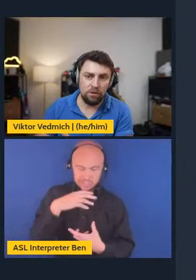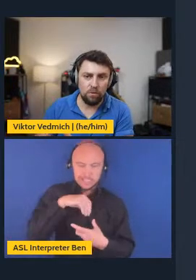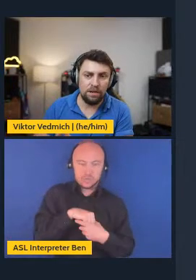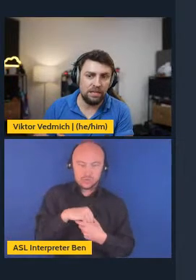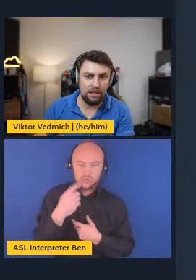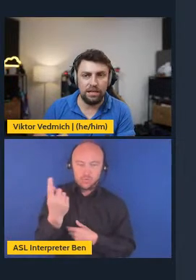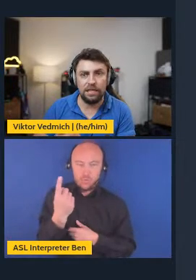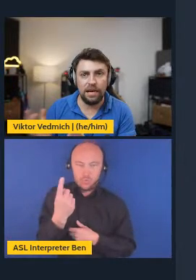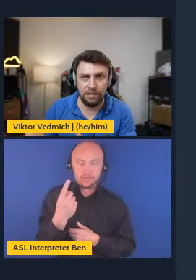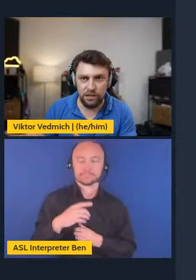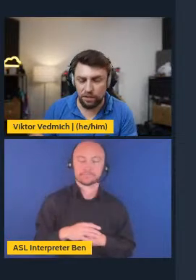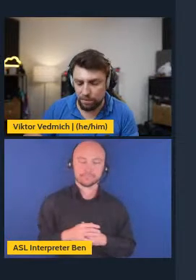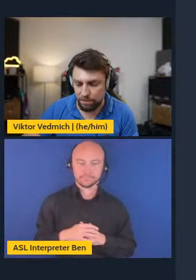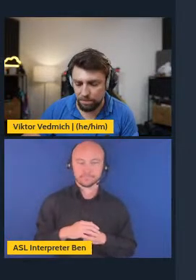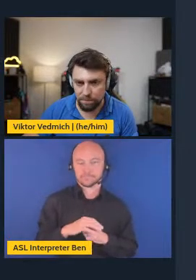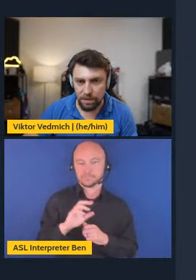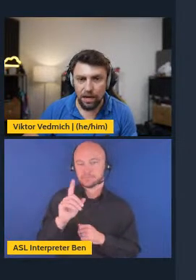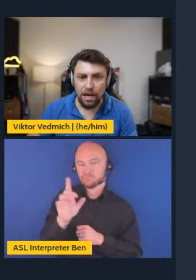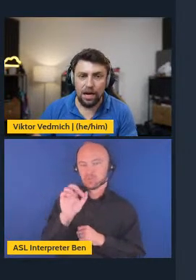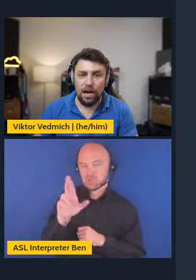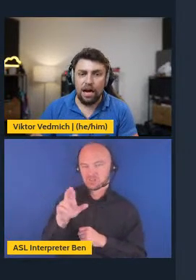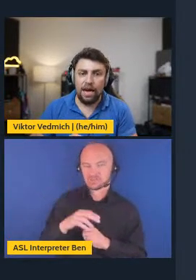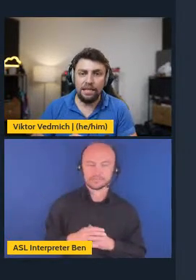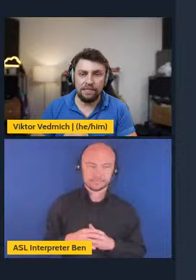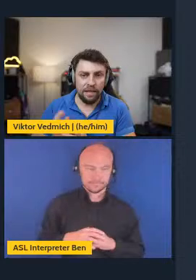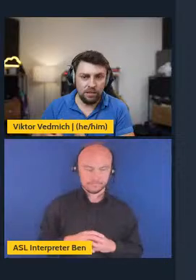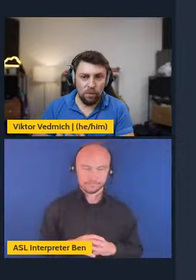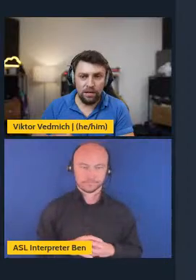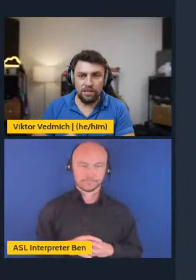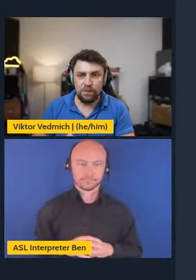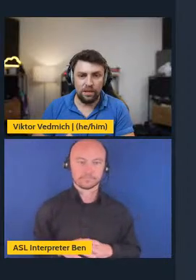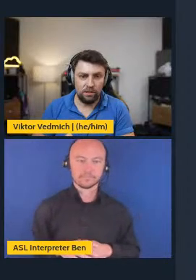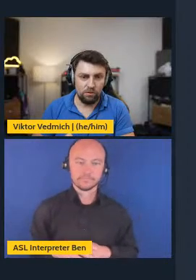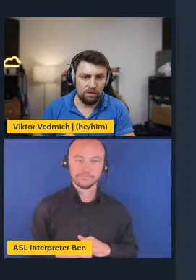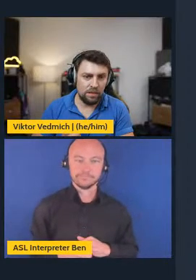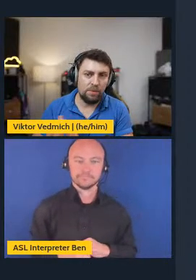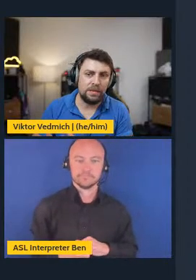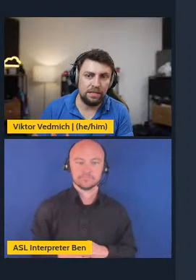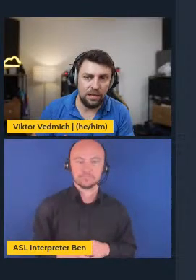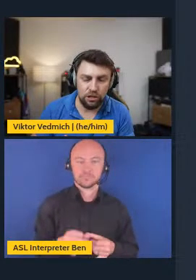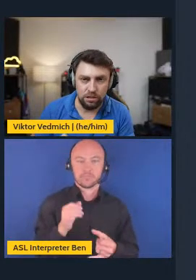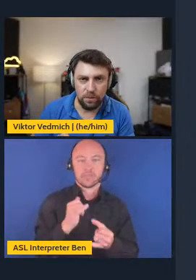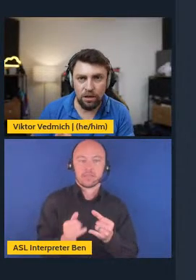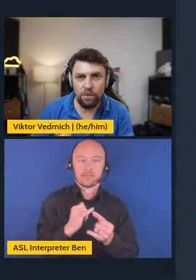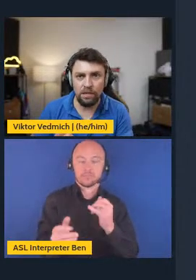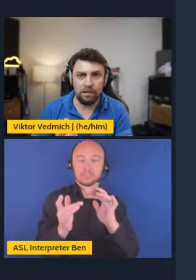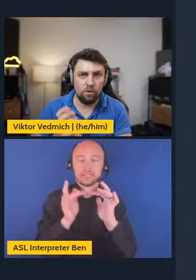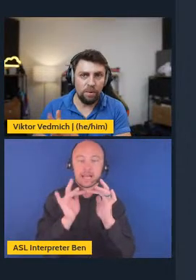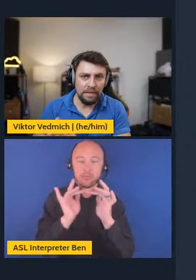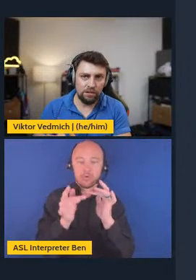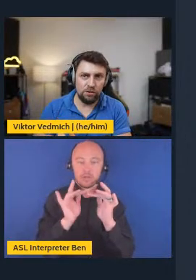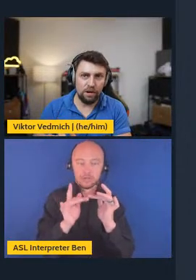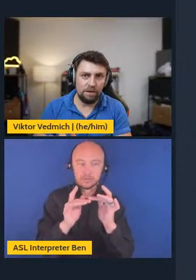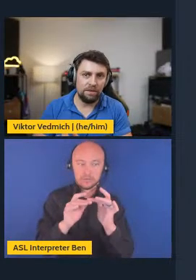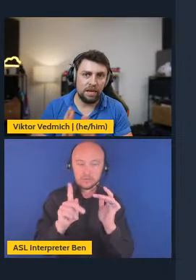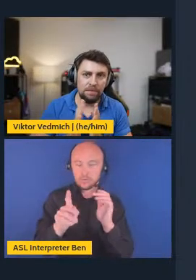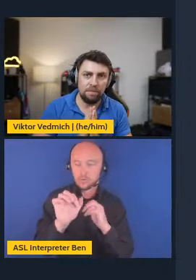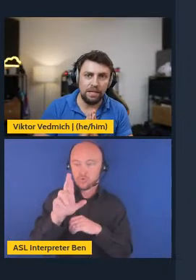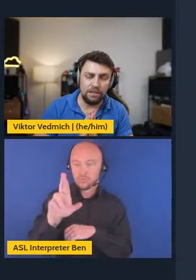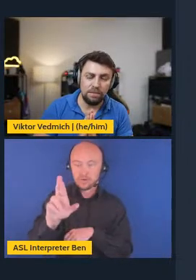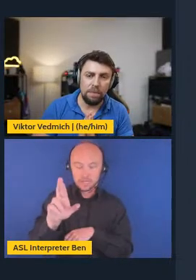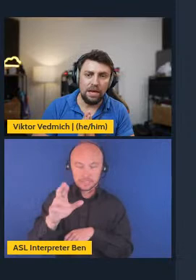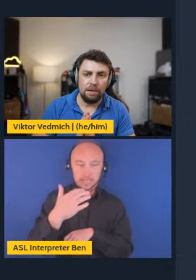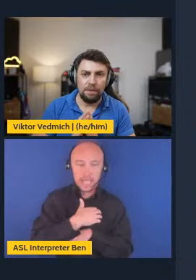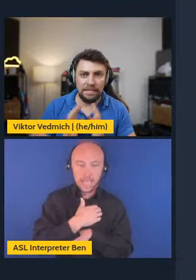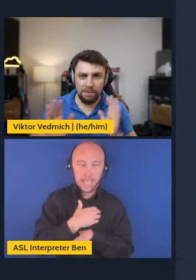of my Kubernetes, like cluster LP. And the last one, it's related to the network isolation. We know in Kubernetes, you have